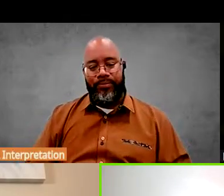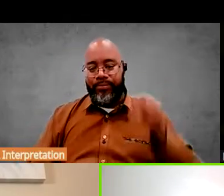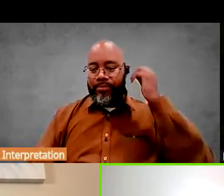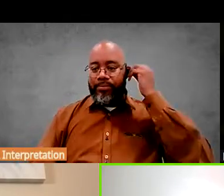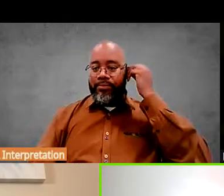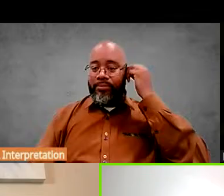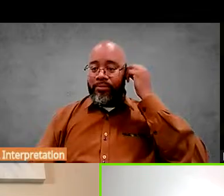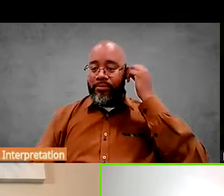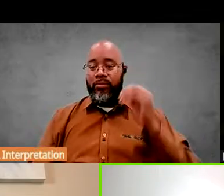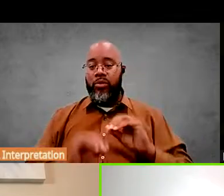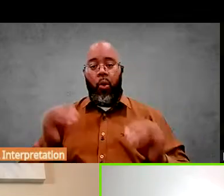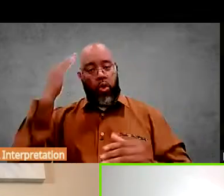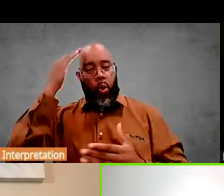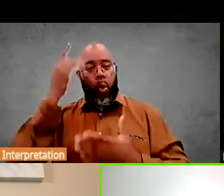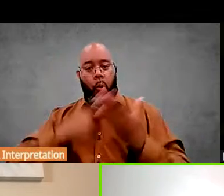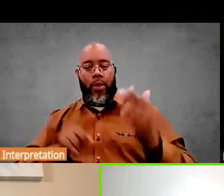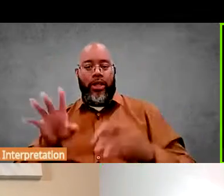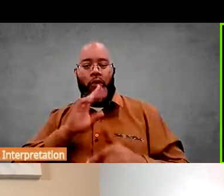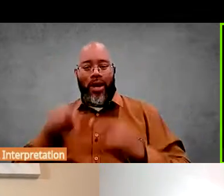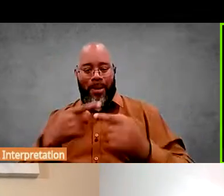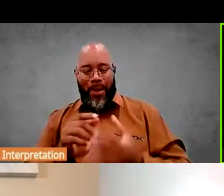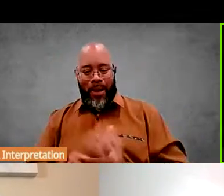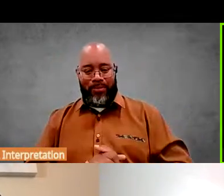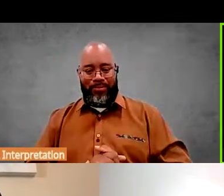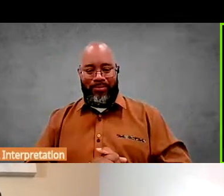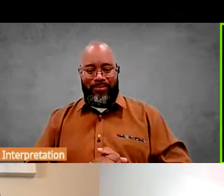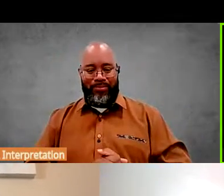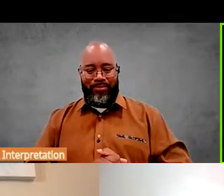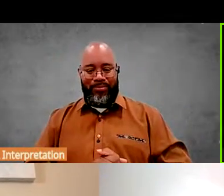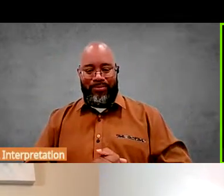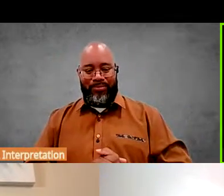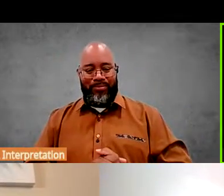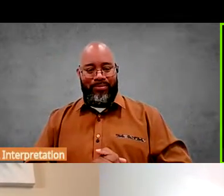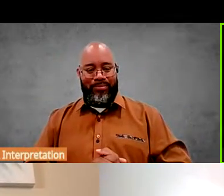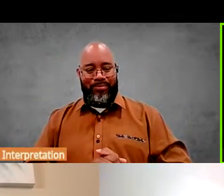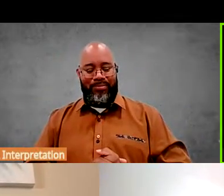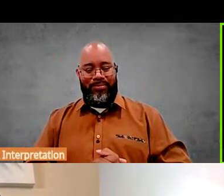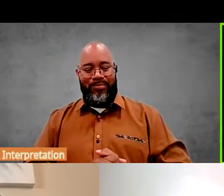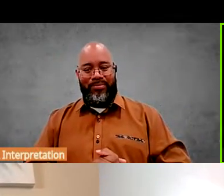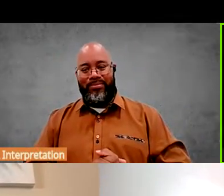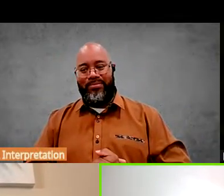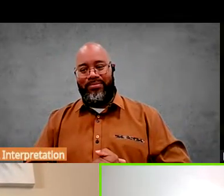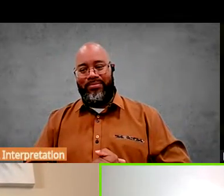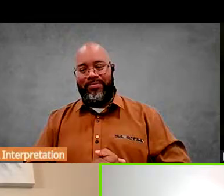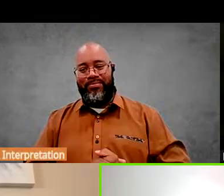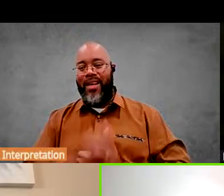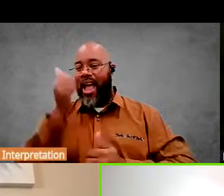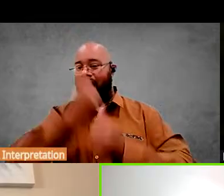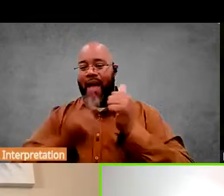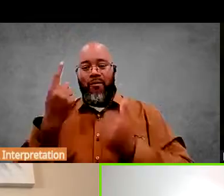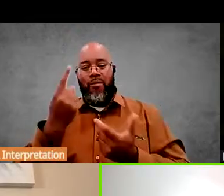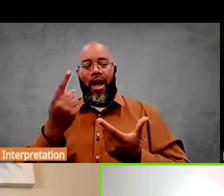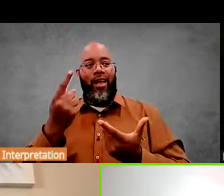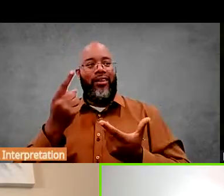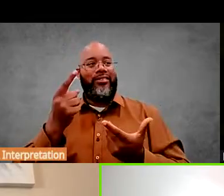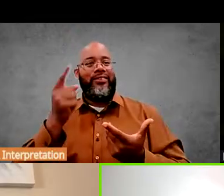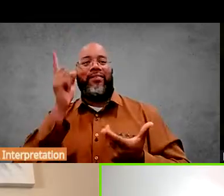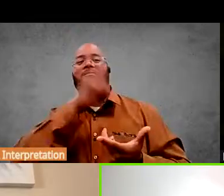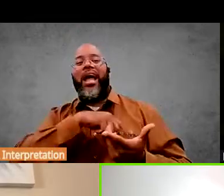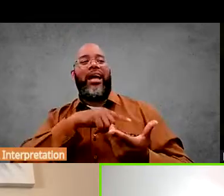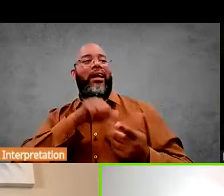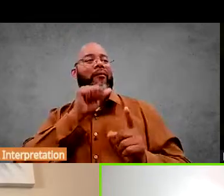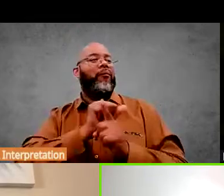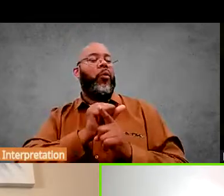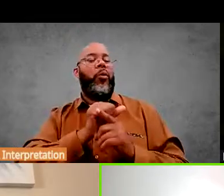No one knows what they're talking about. Oh, Yeah, true. yeah. Everyone's pretending no one knows what they are